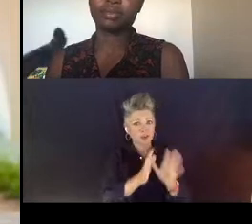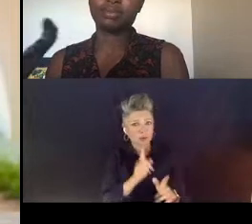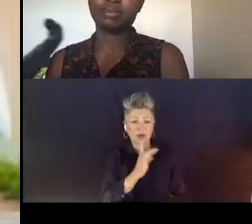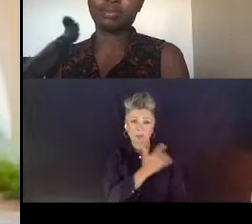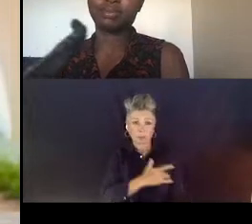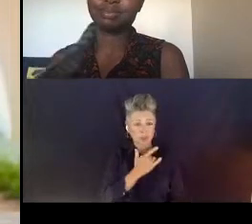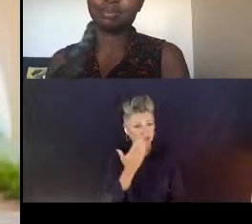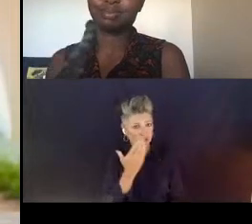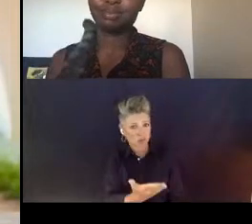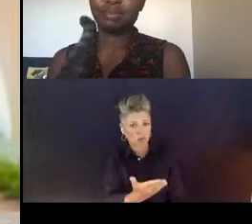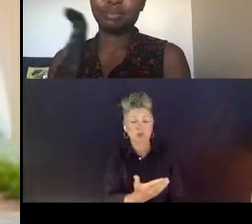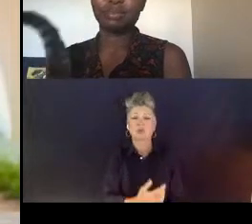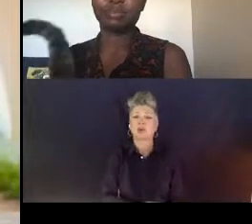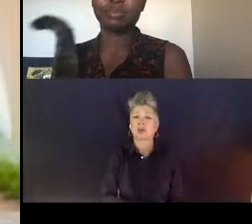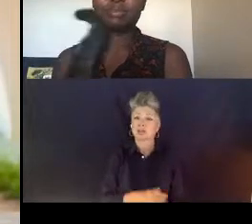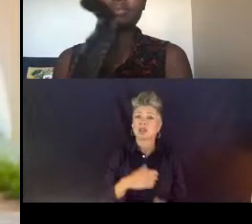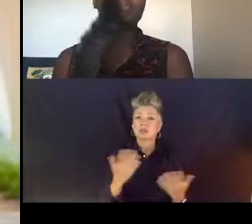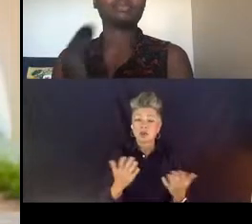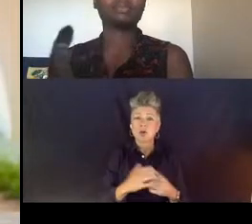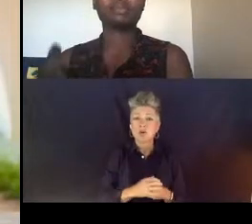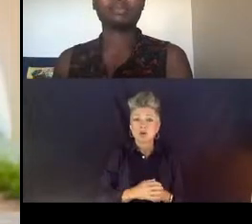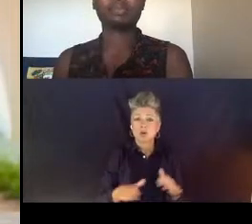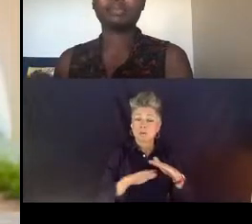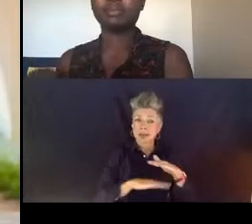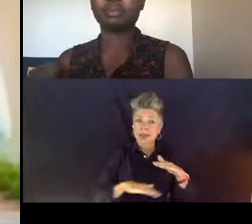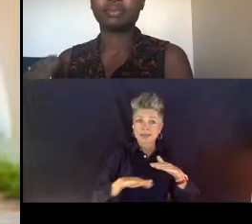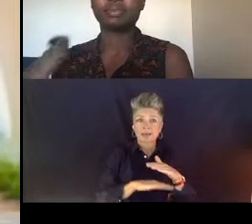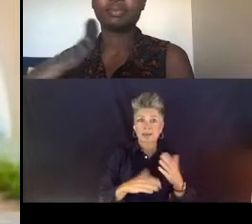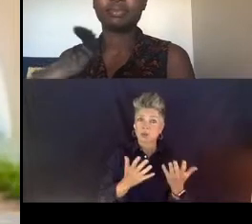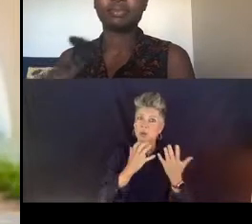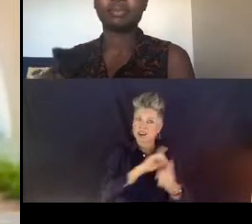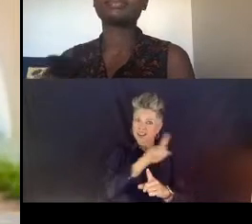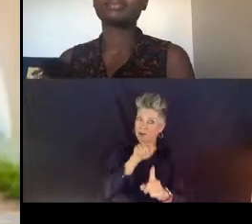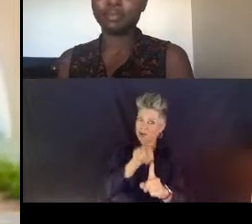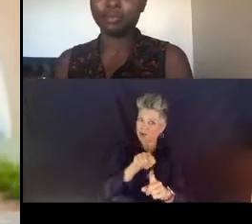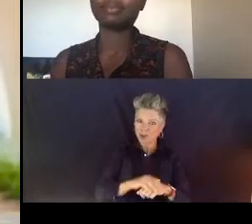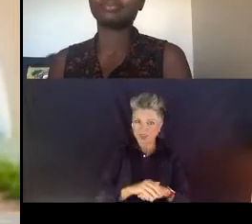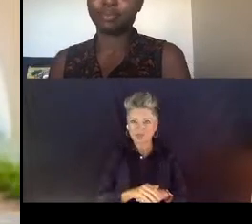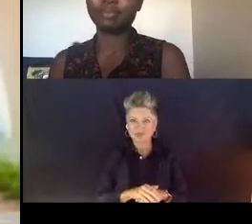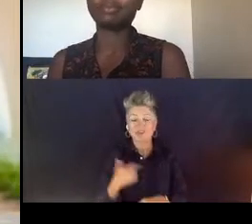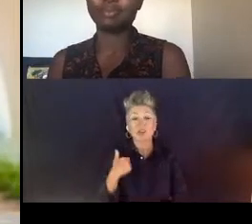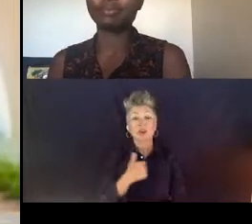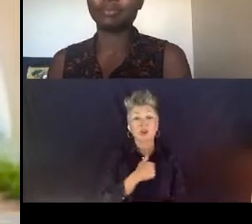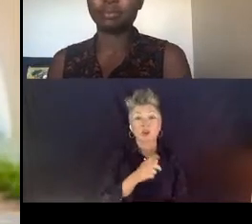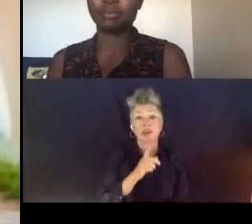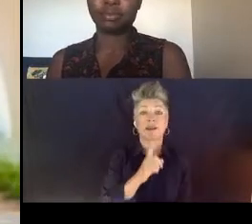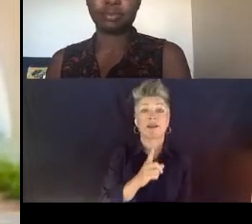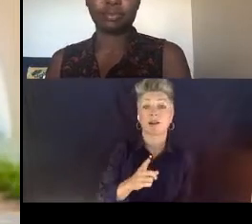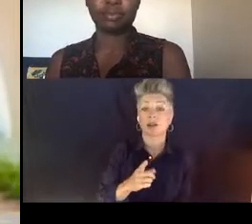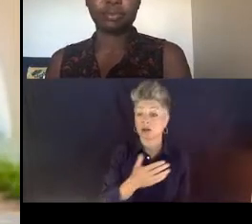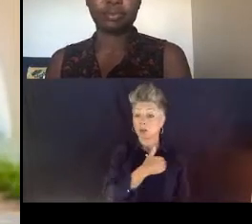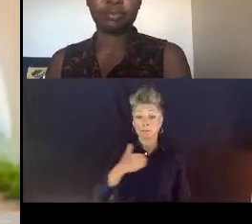you. So basically, we want to get right to it. We are members of our